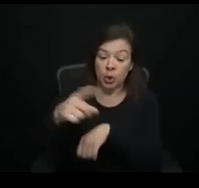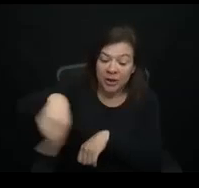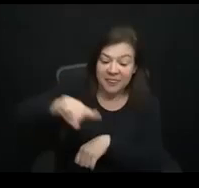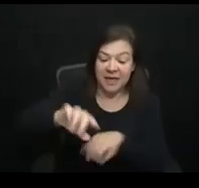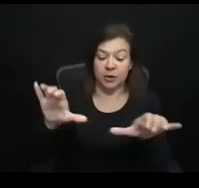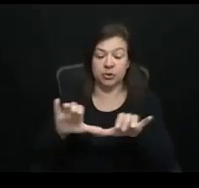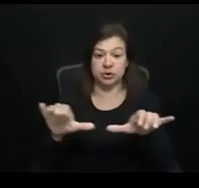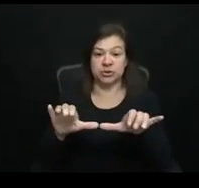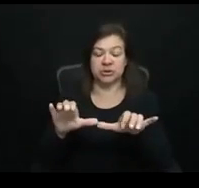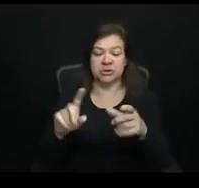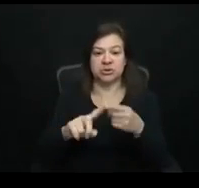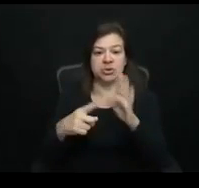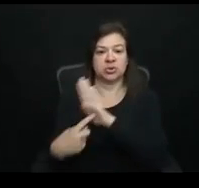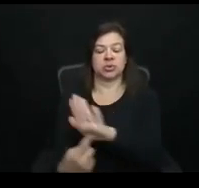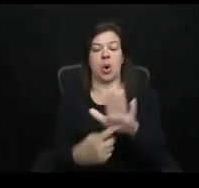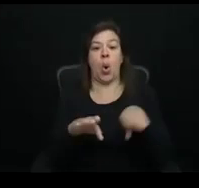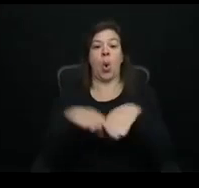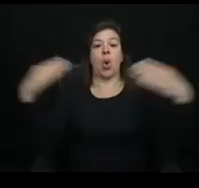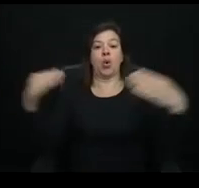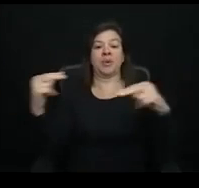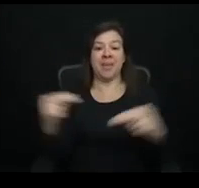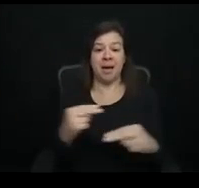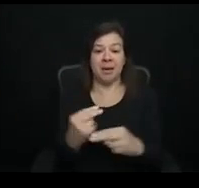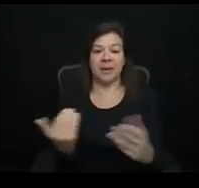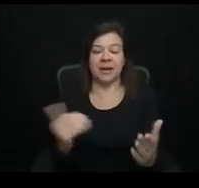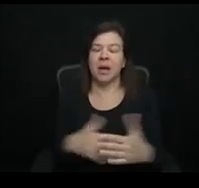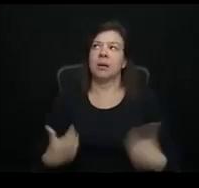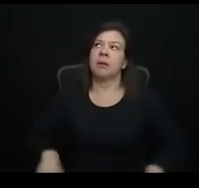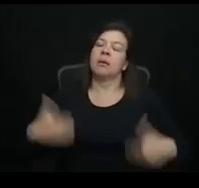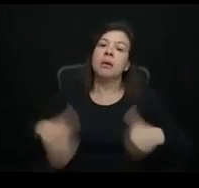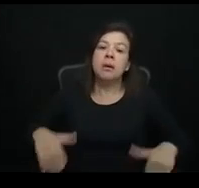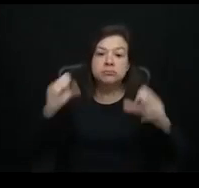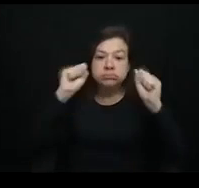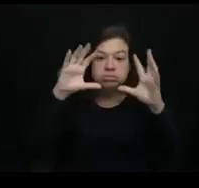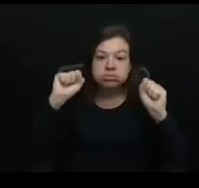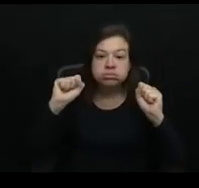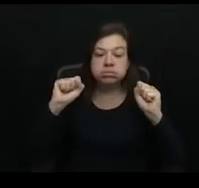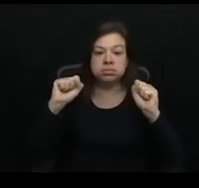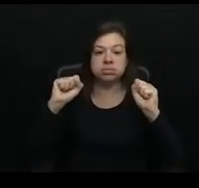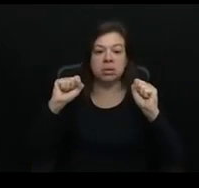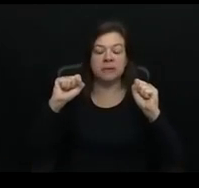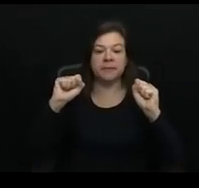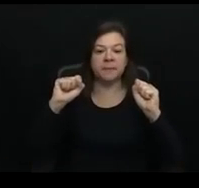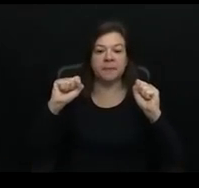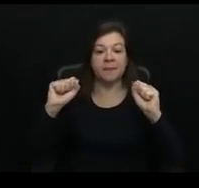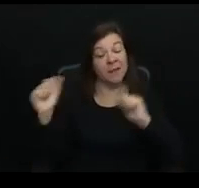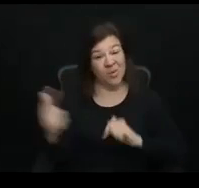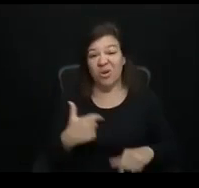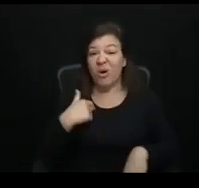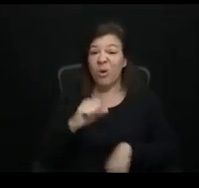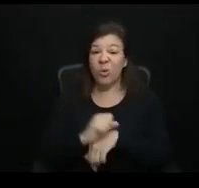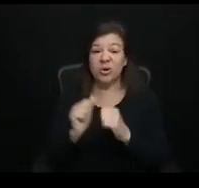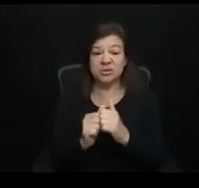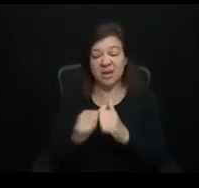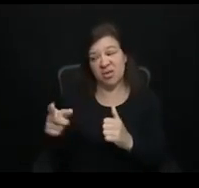that interstate back up and running has been amazing, and we all have to work together, and they've been